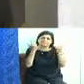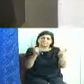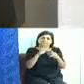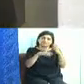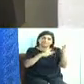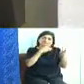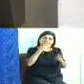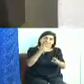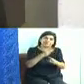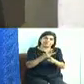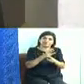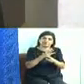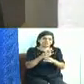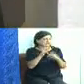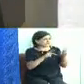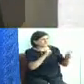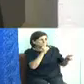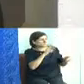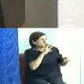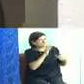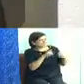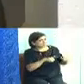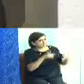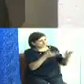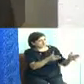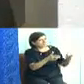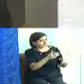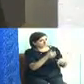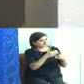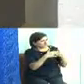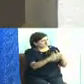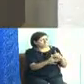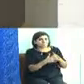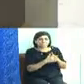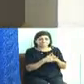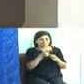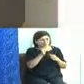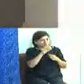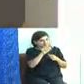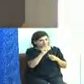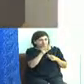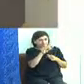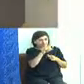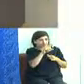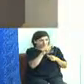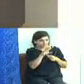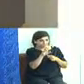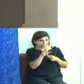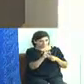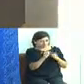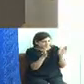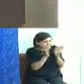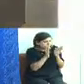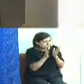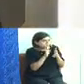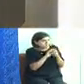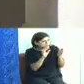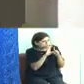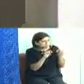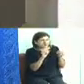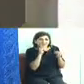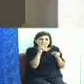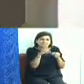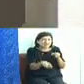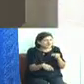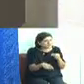usually talk in parables that much anymore. Parables were never intended to be stories that were